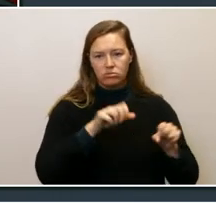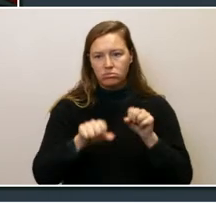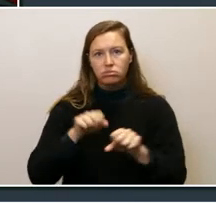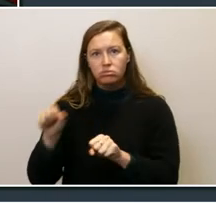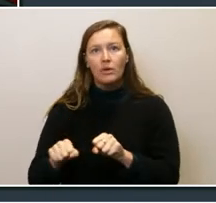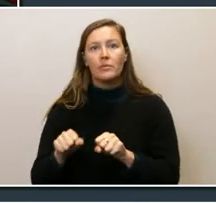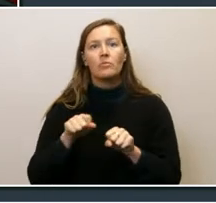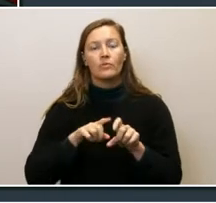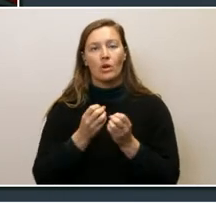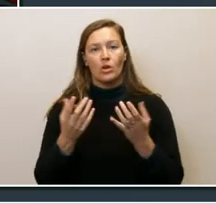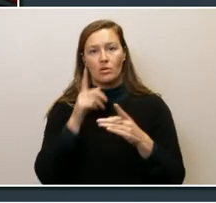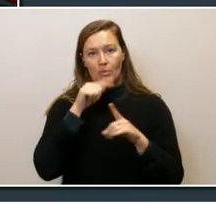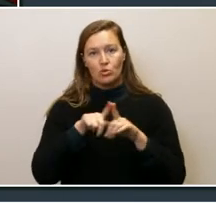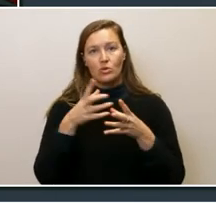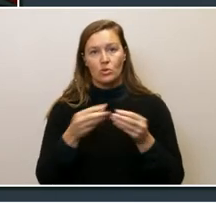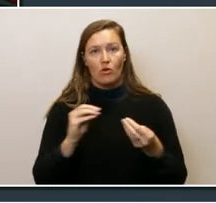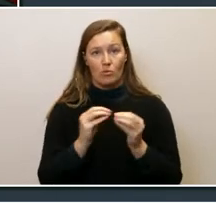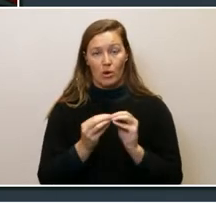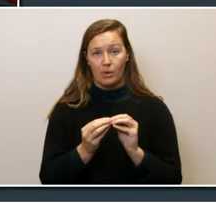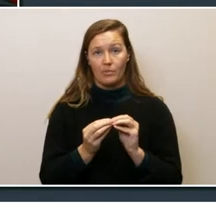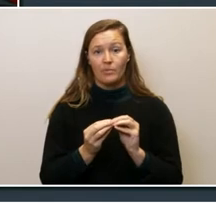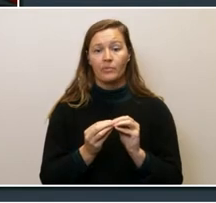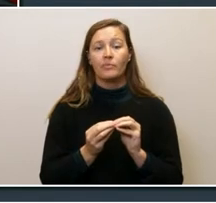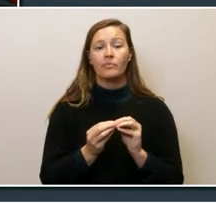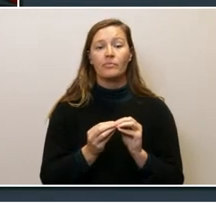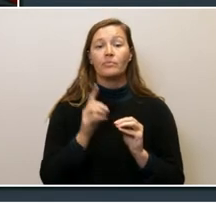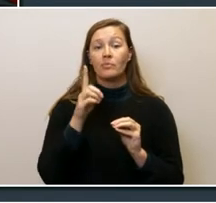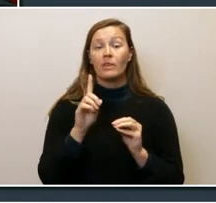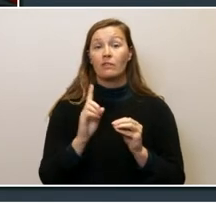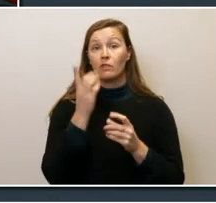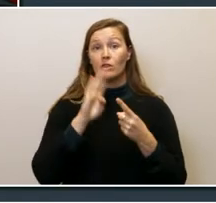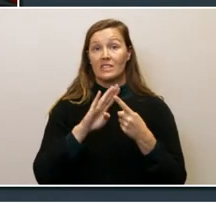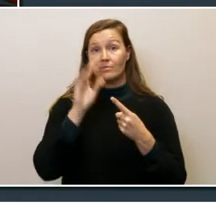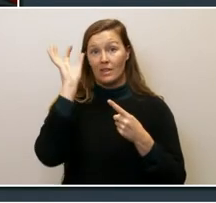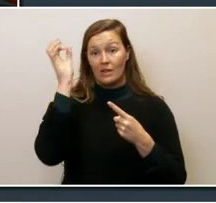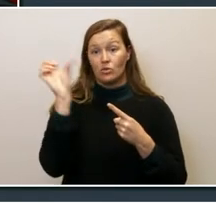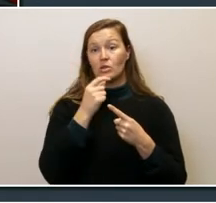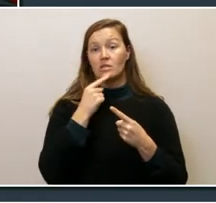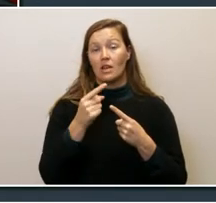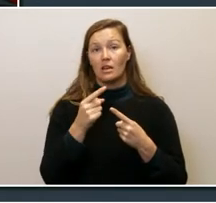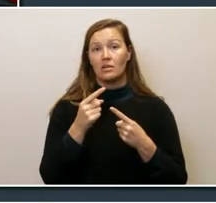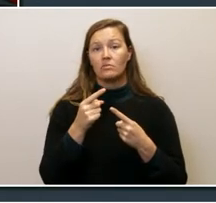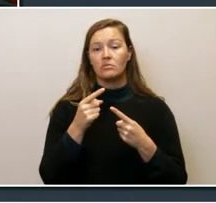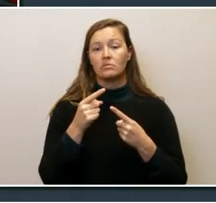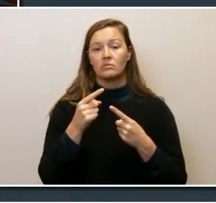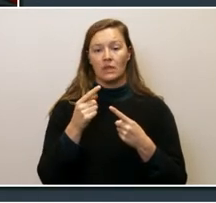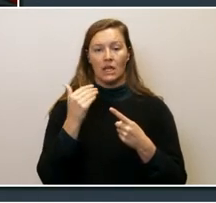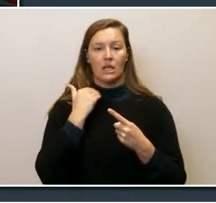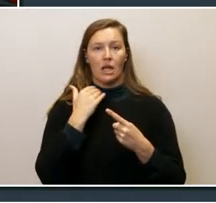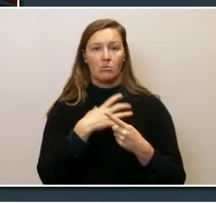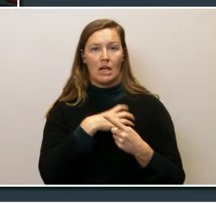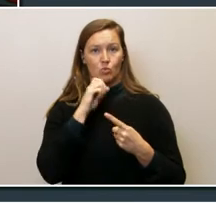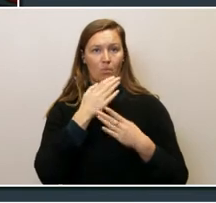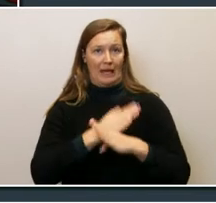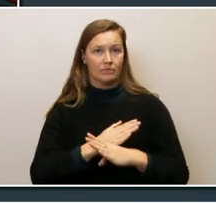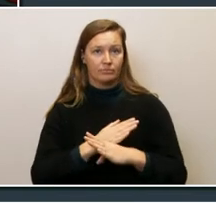solve this problem. First and foremost, the council should issue a notice saying that they will be banned. So